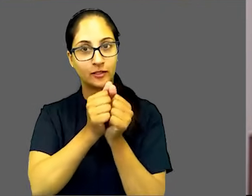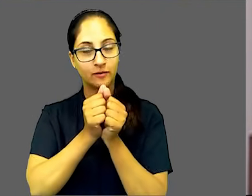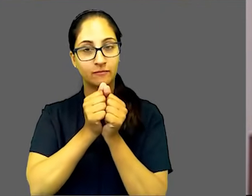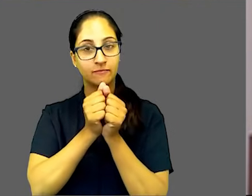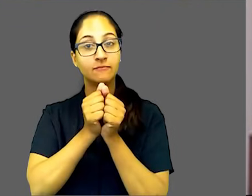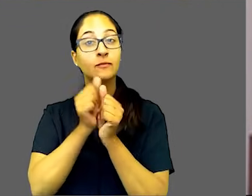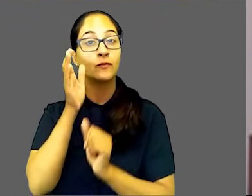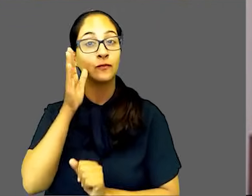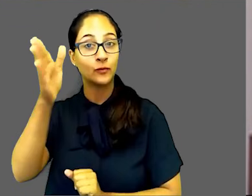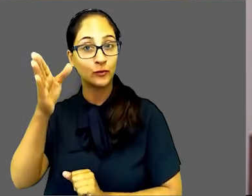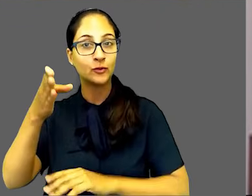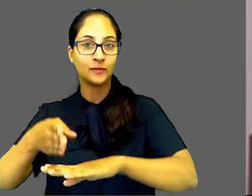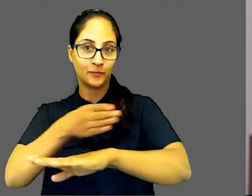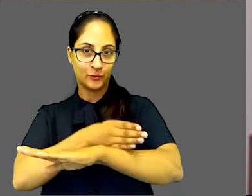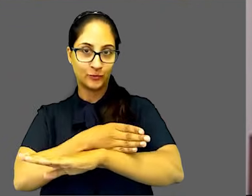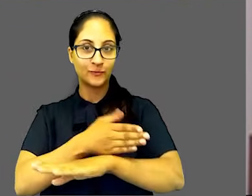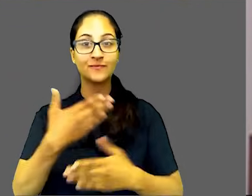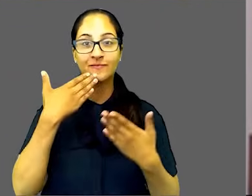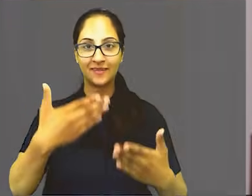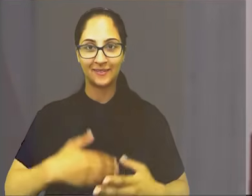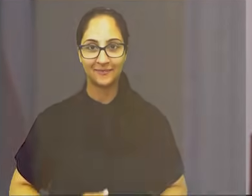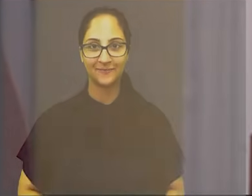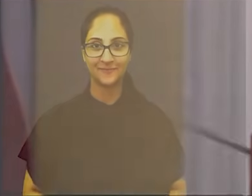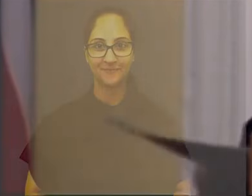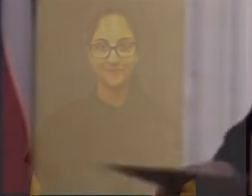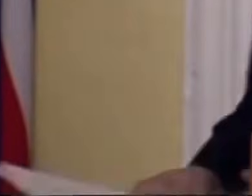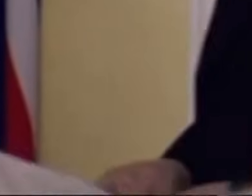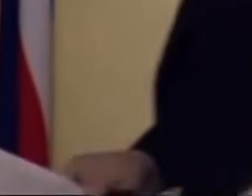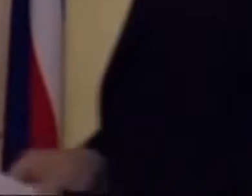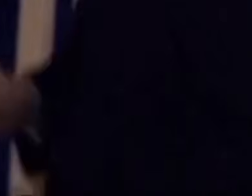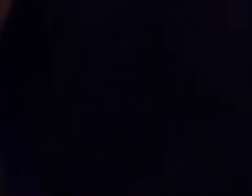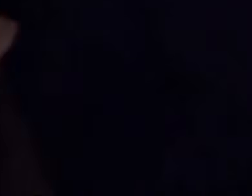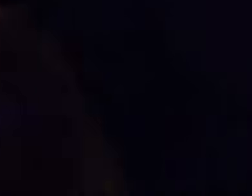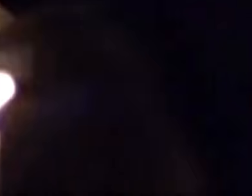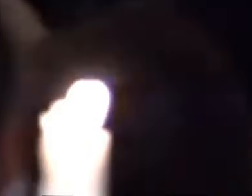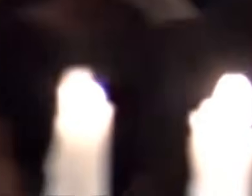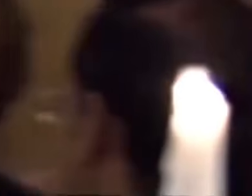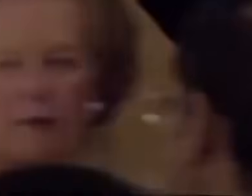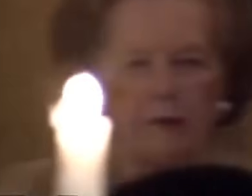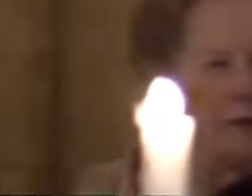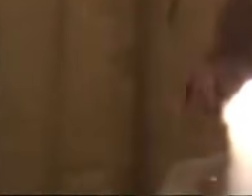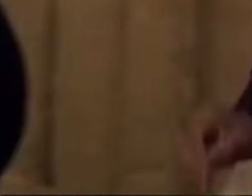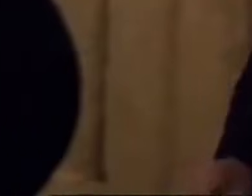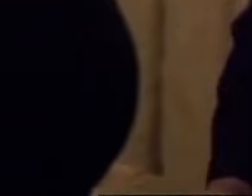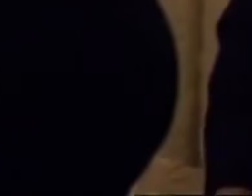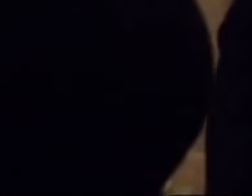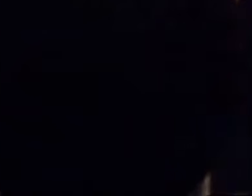even more productive future. Thank you.